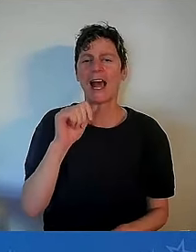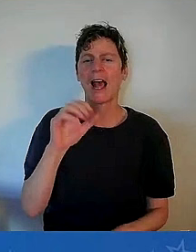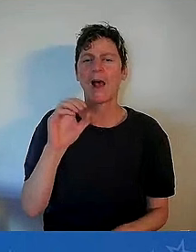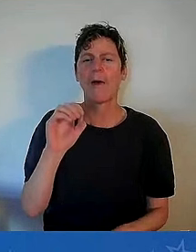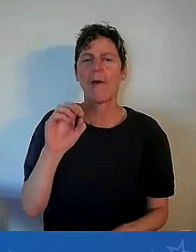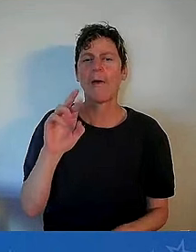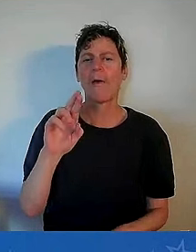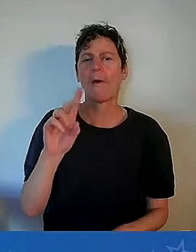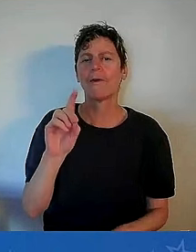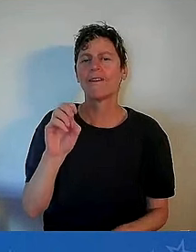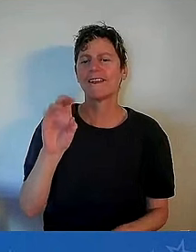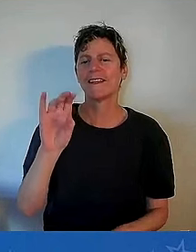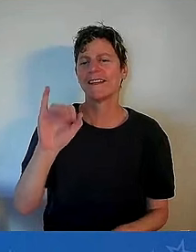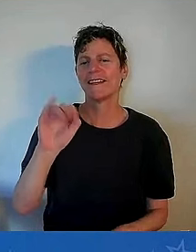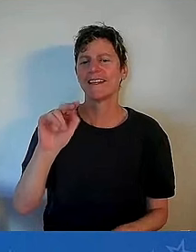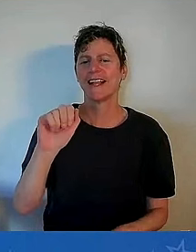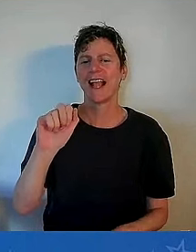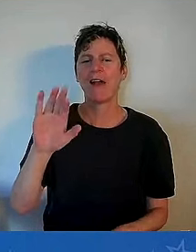I'll tell you what, it meant a lot to me.